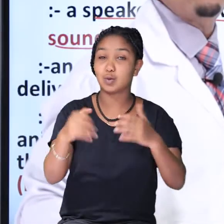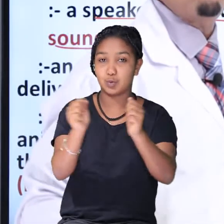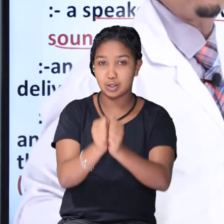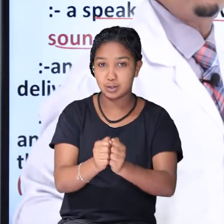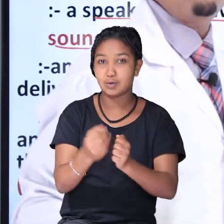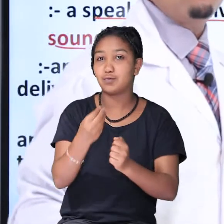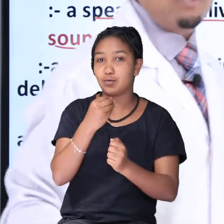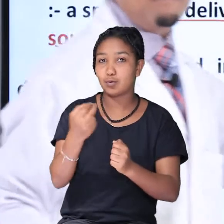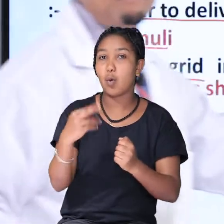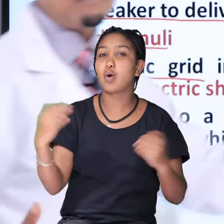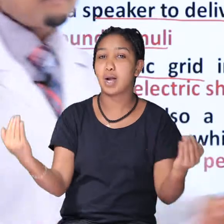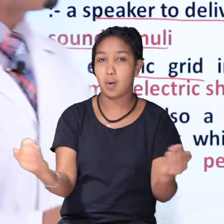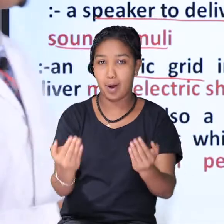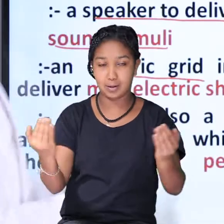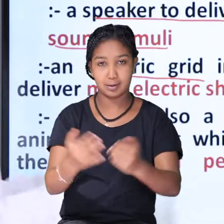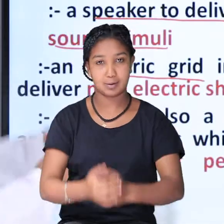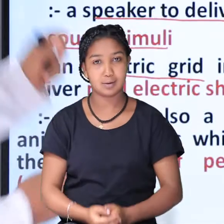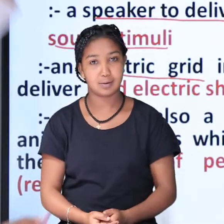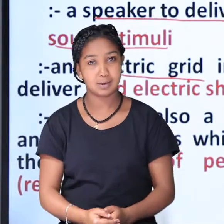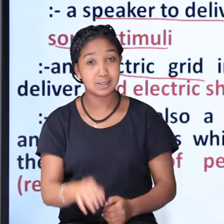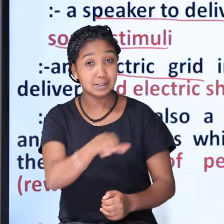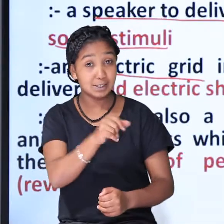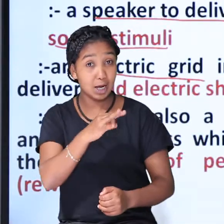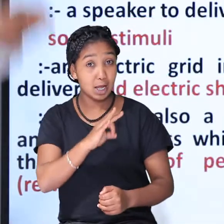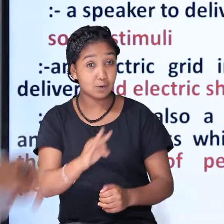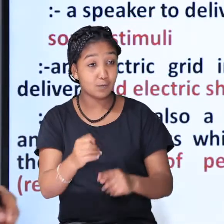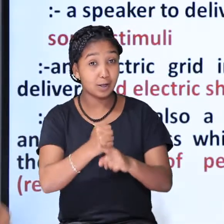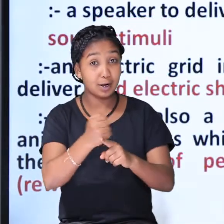with reward, food. So such kind